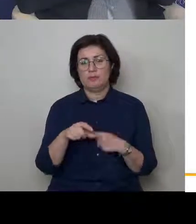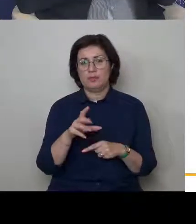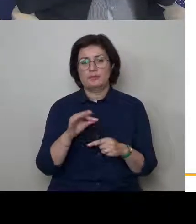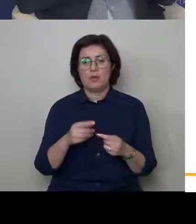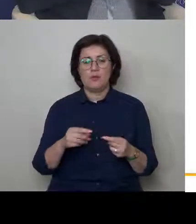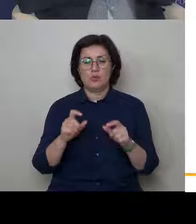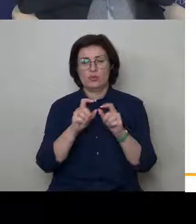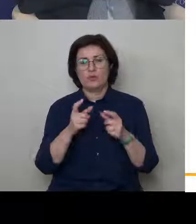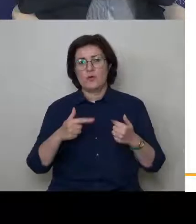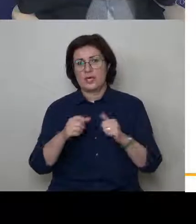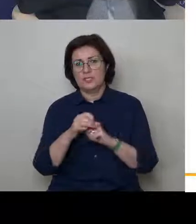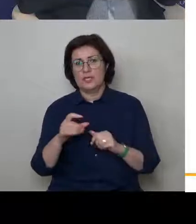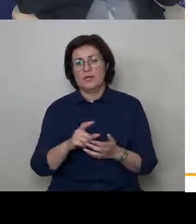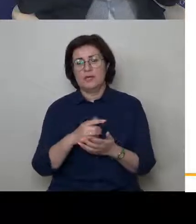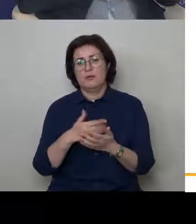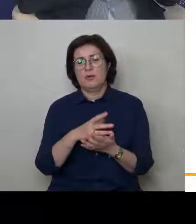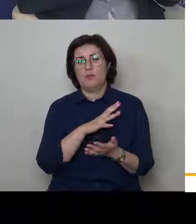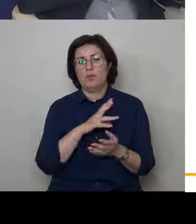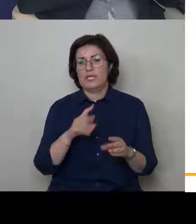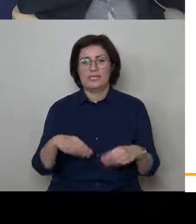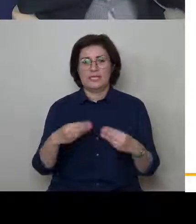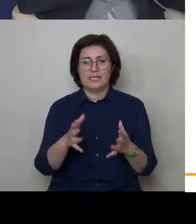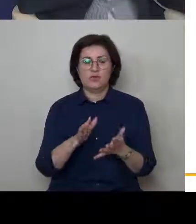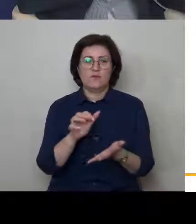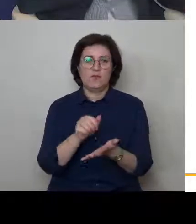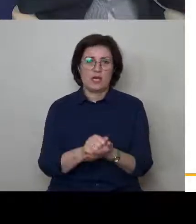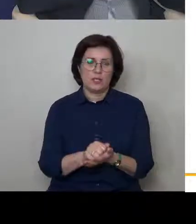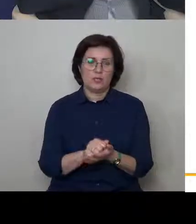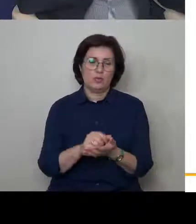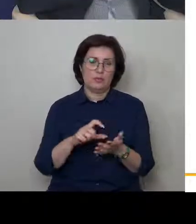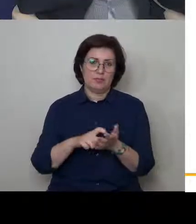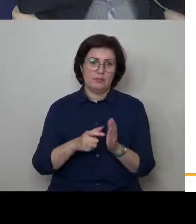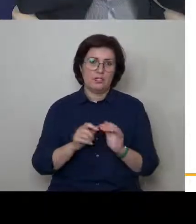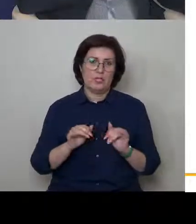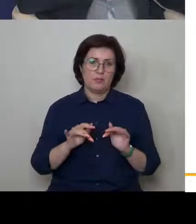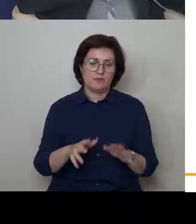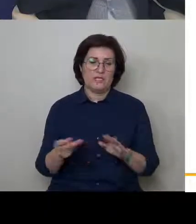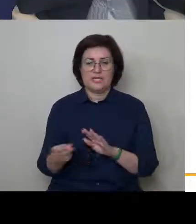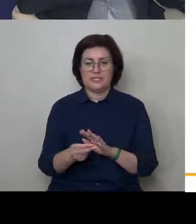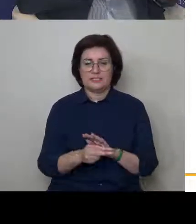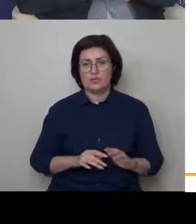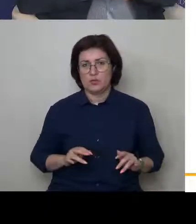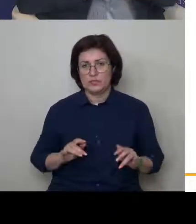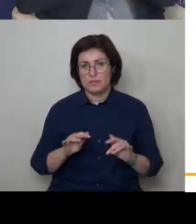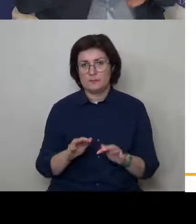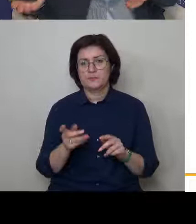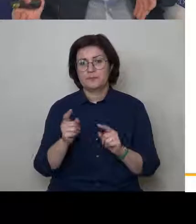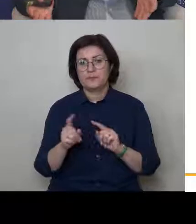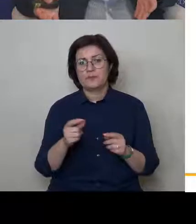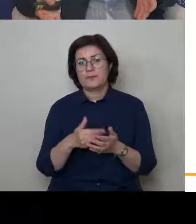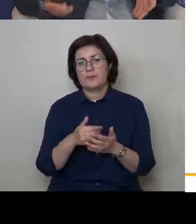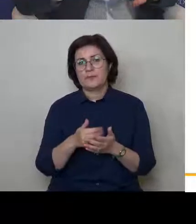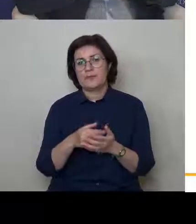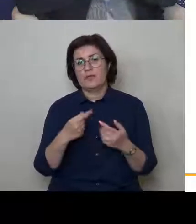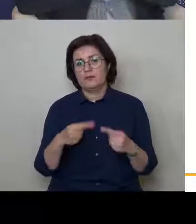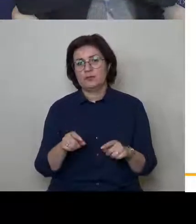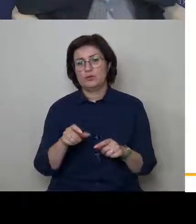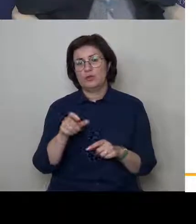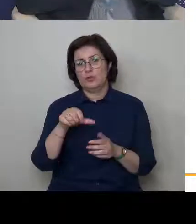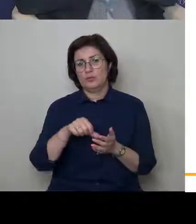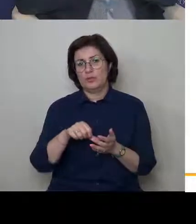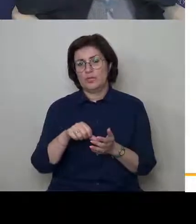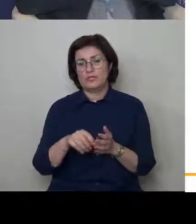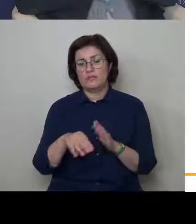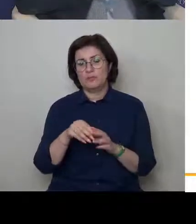is a situation when an enterprise, a business, would not, for example, rent out a building,